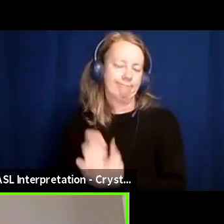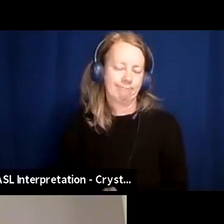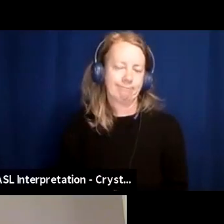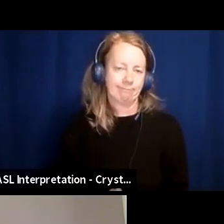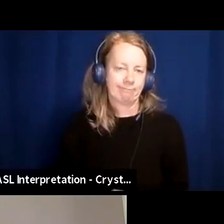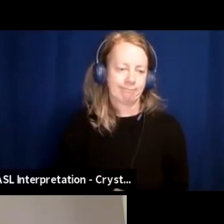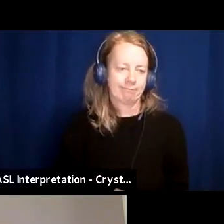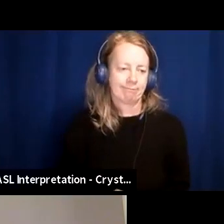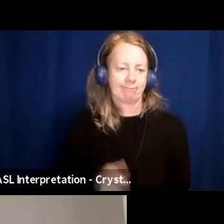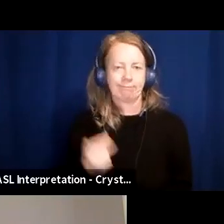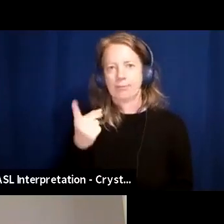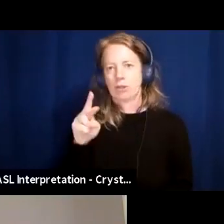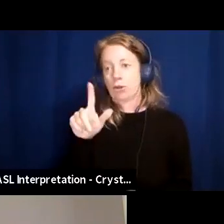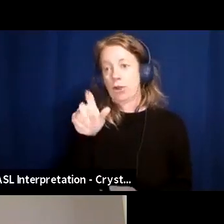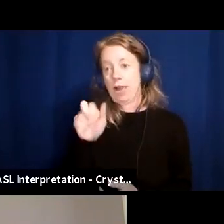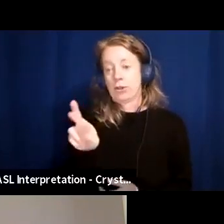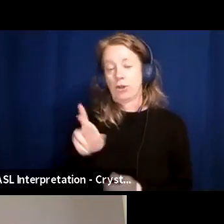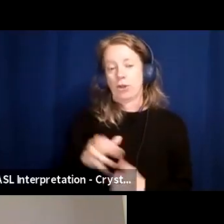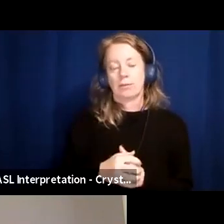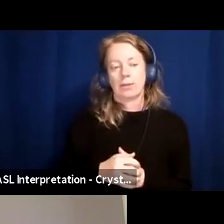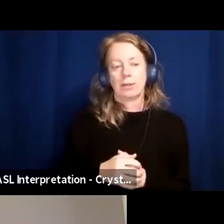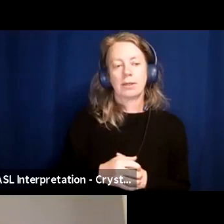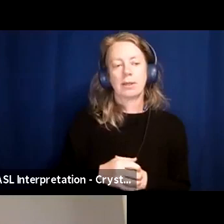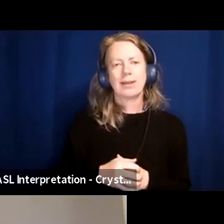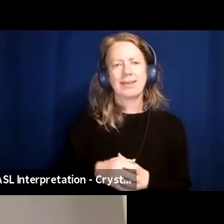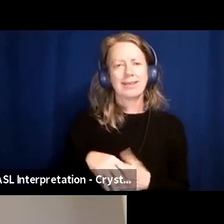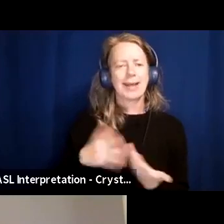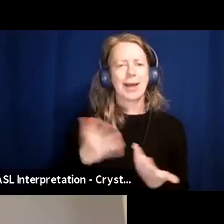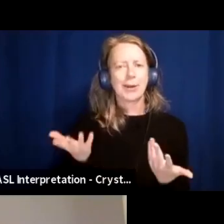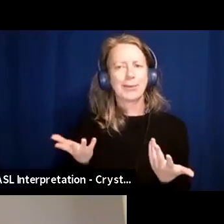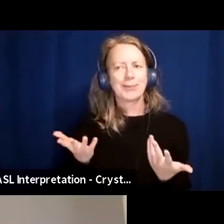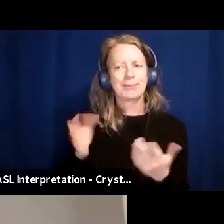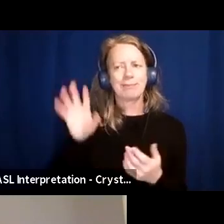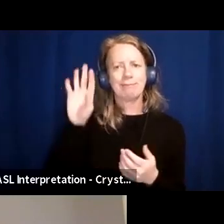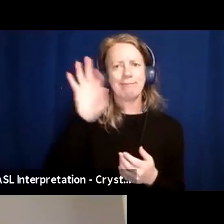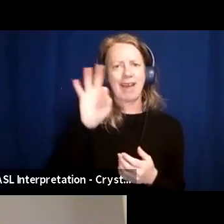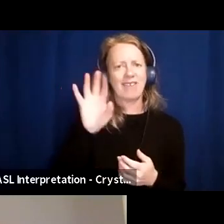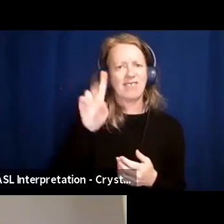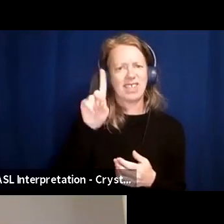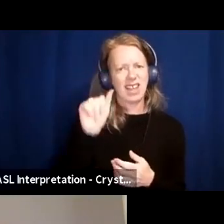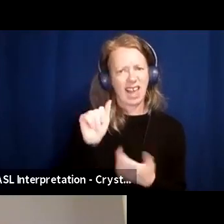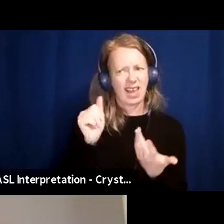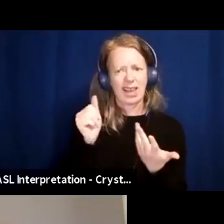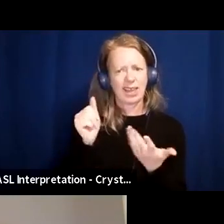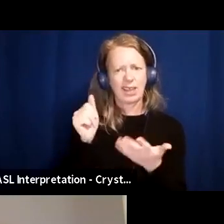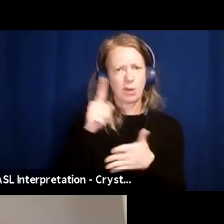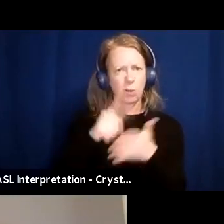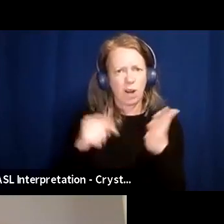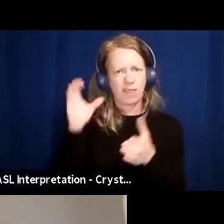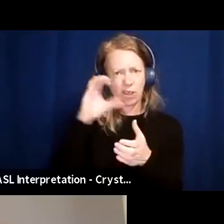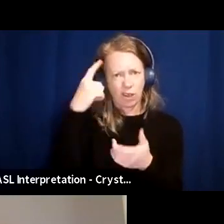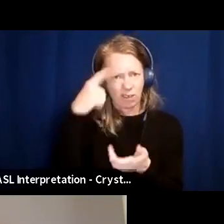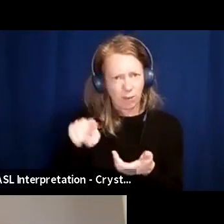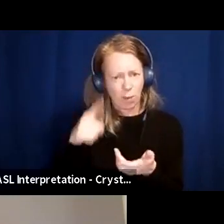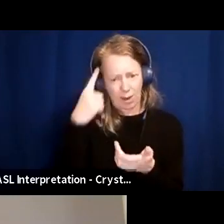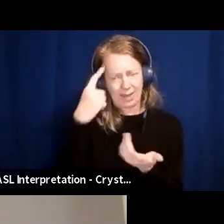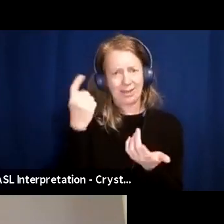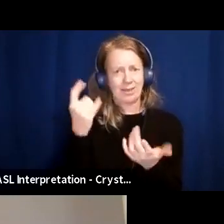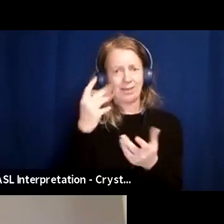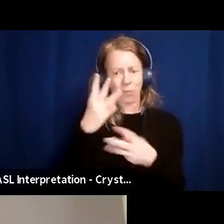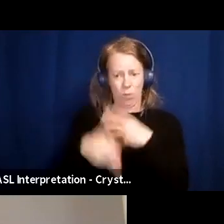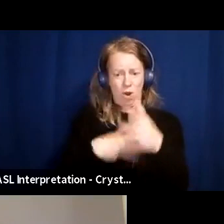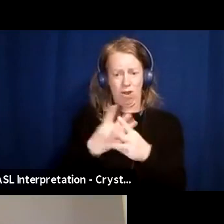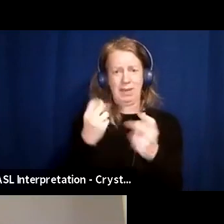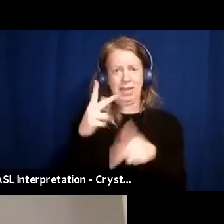And what is the FDA specifically looking for? Like, would this vaccine, we were in a pandemic, it's high stakes, would they have bounced it